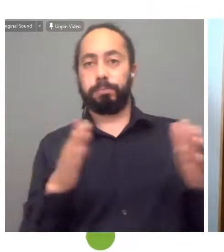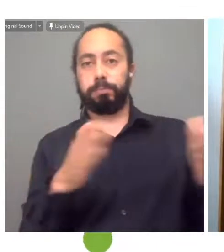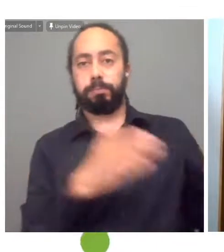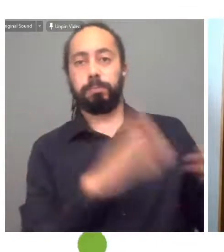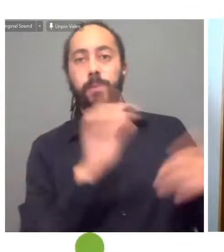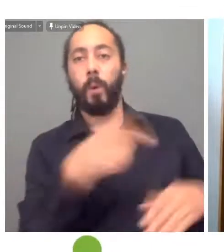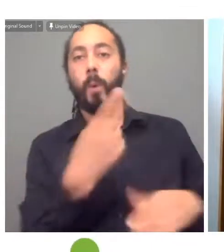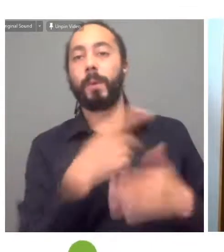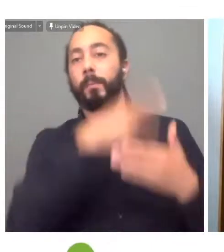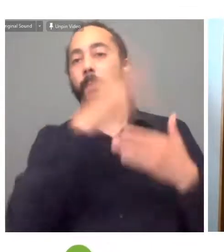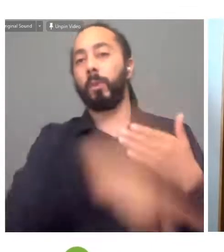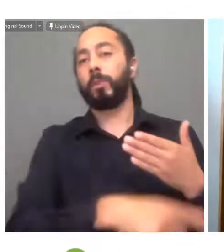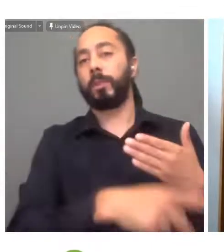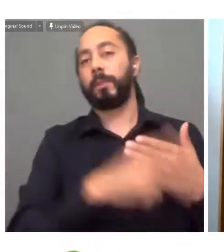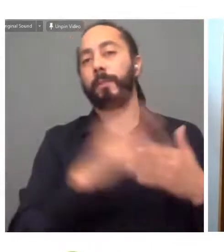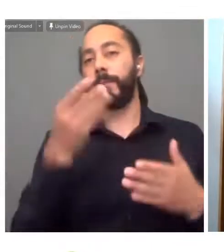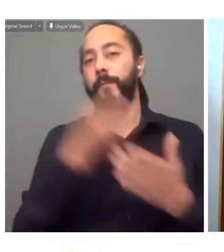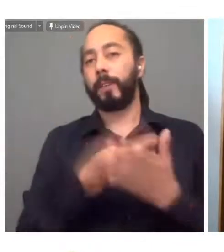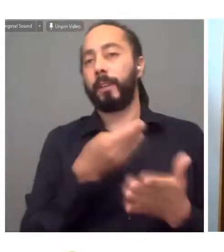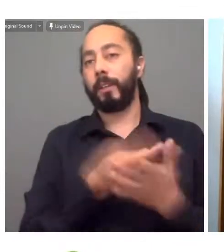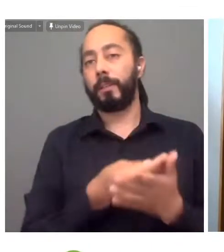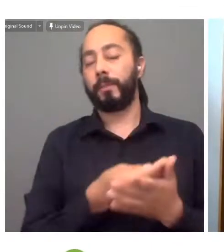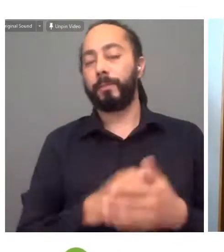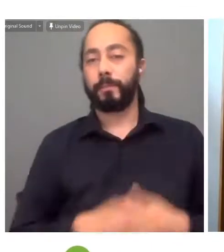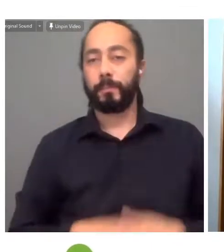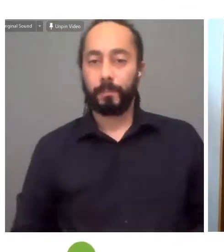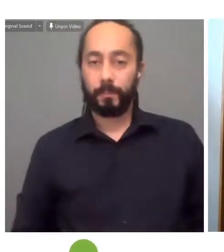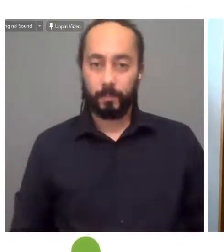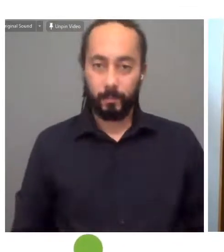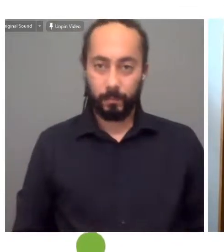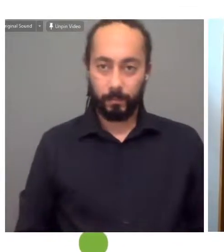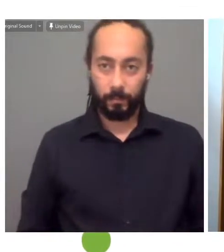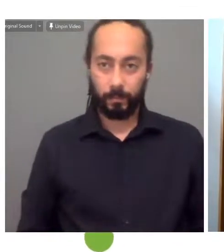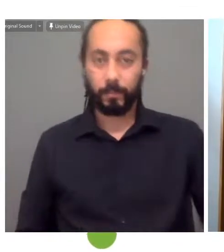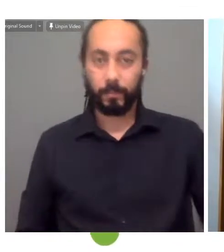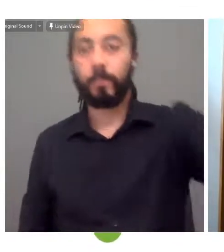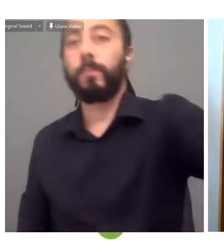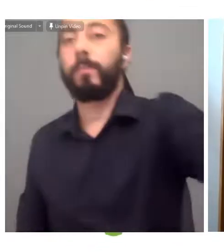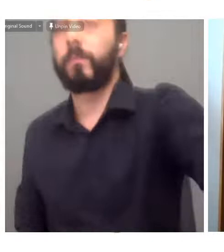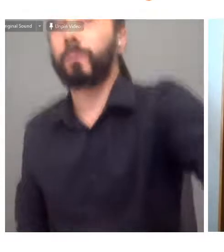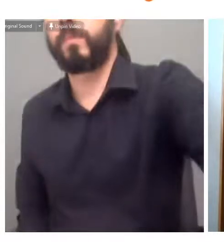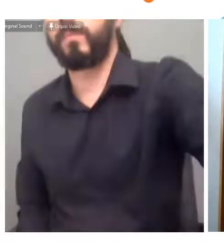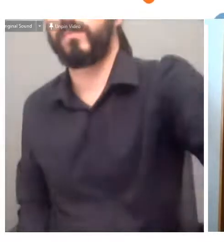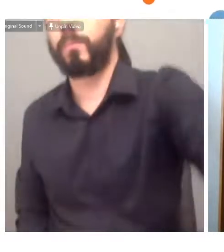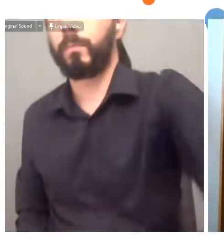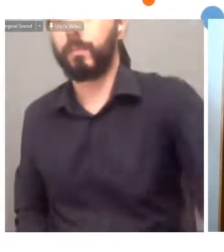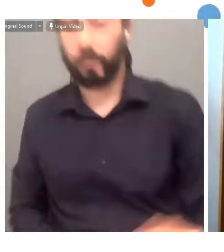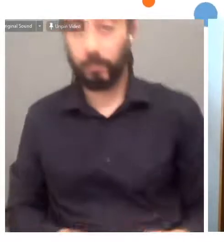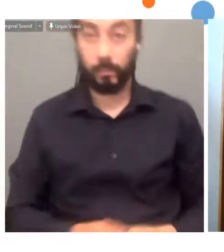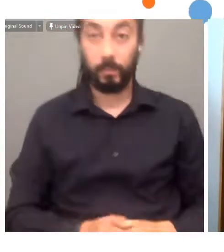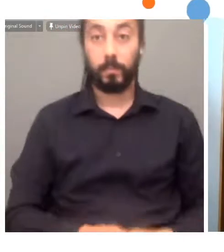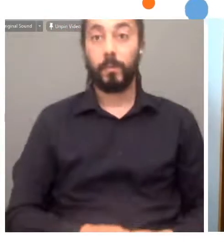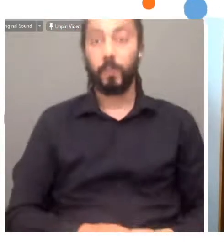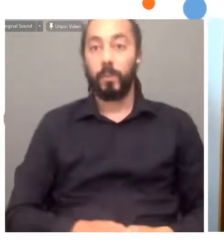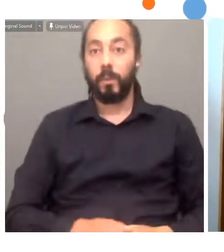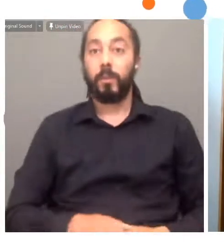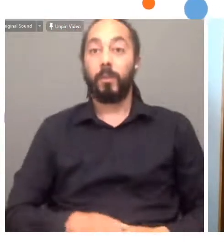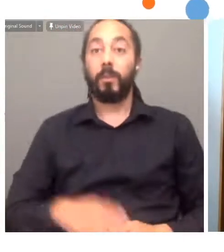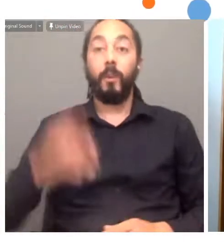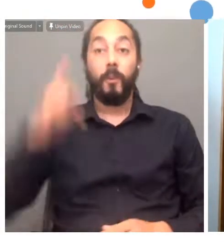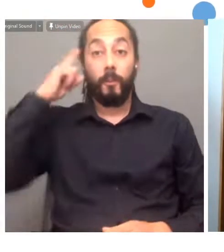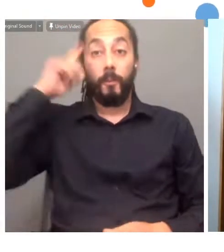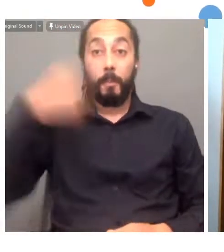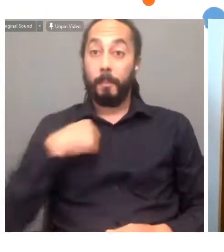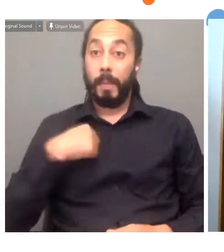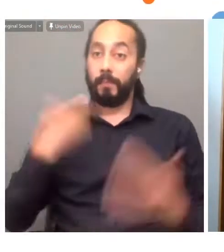project based. And I, to me, as an activist, as and as your representative